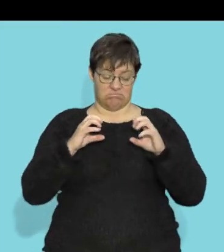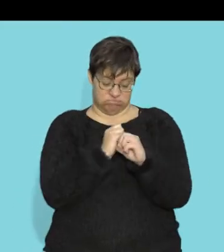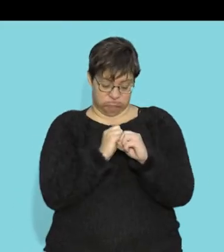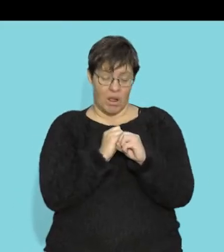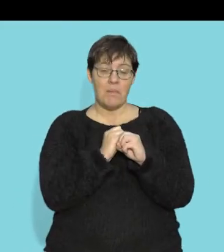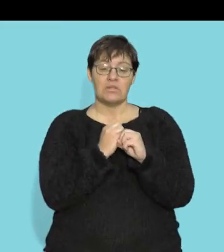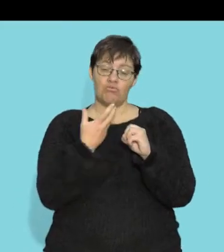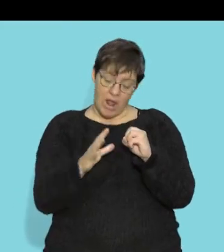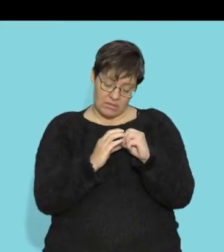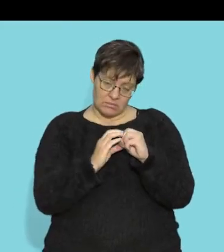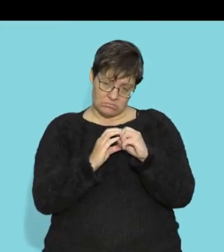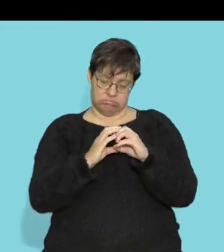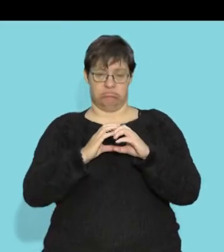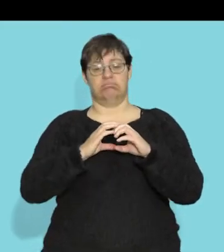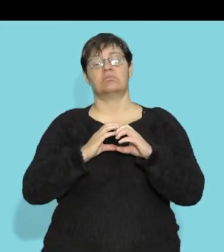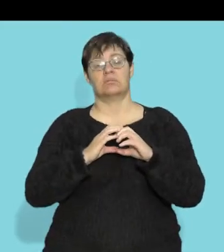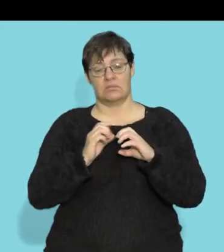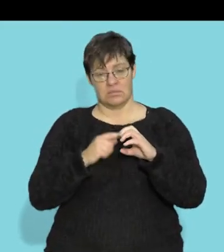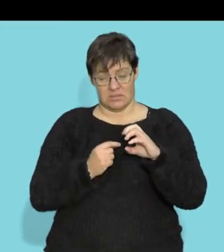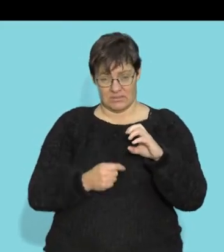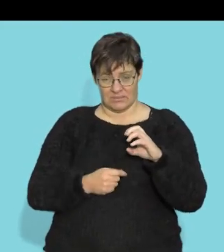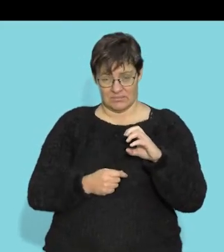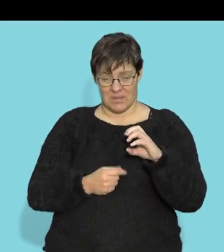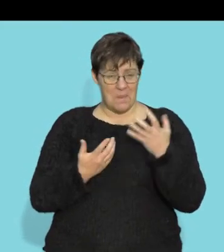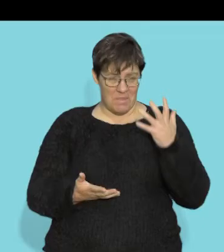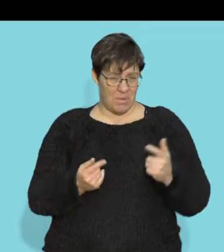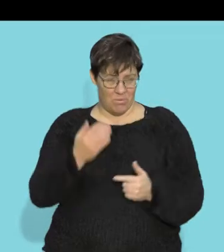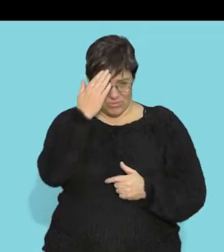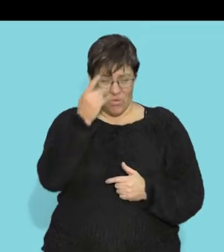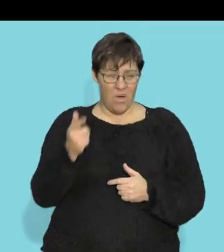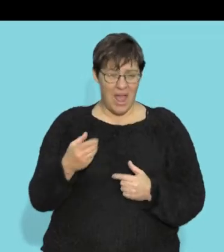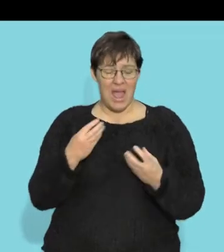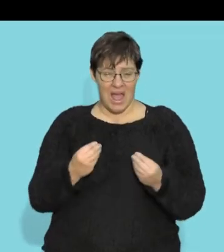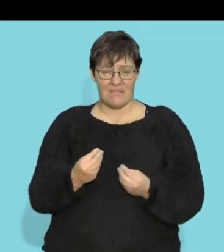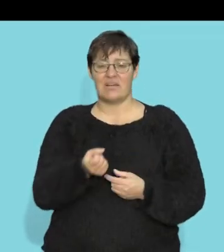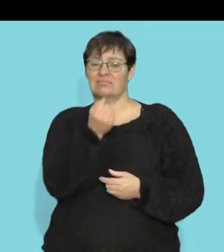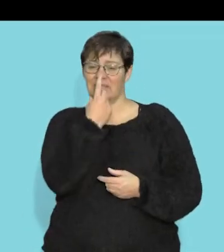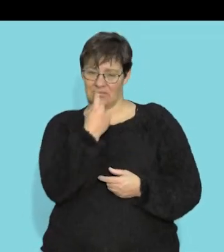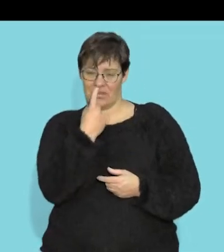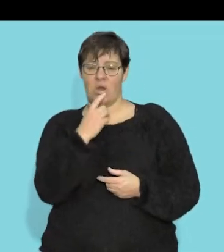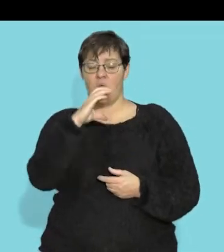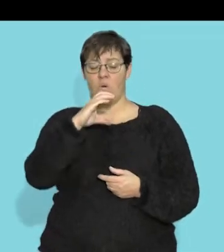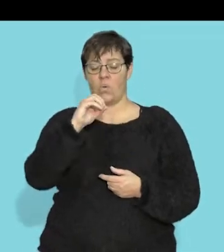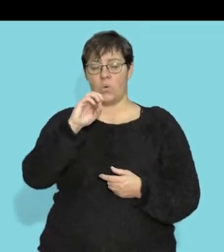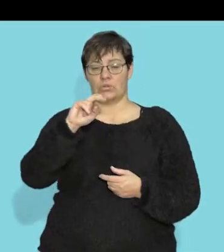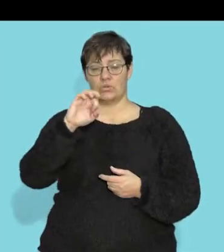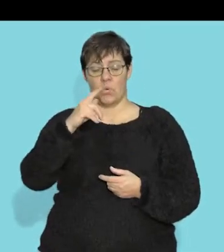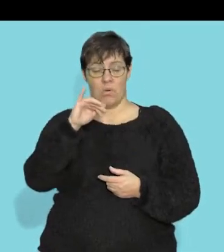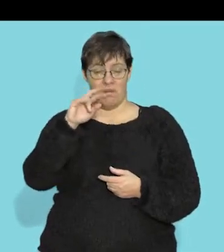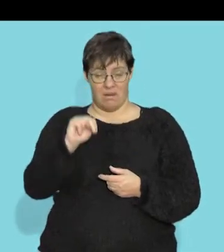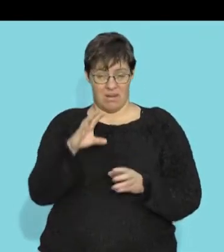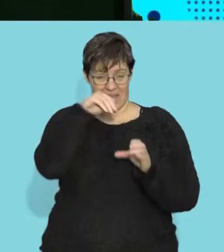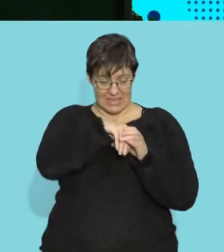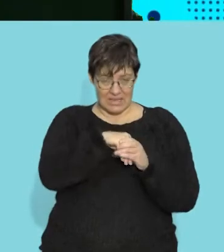I don't know if you've ever known, some of them also have cortisone in, and that cortisone stops the